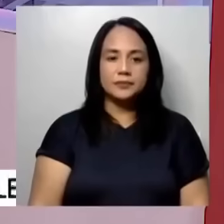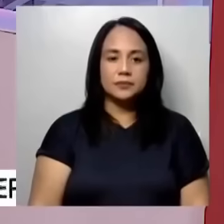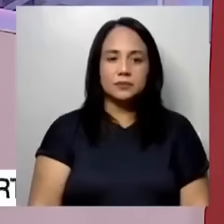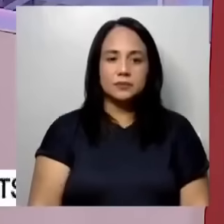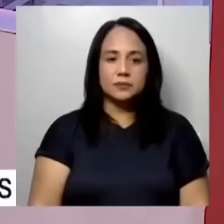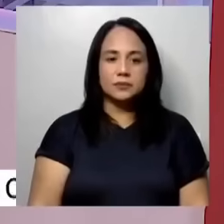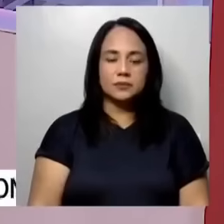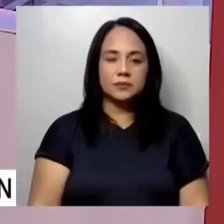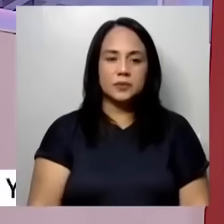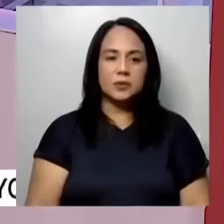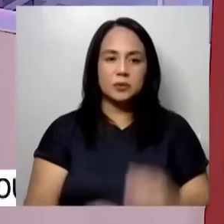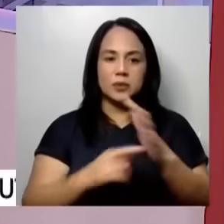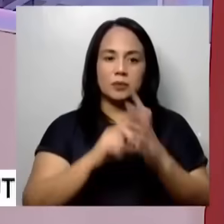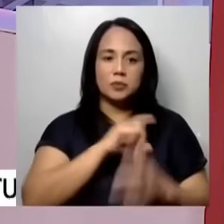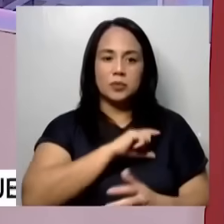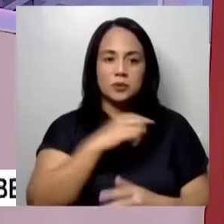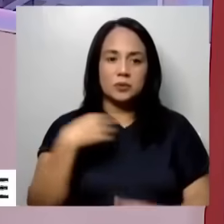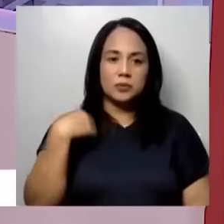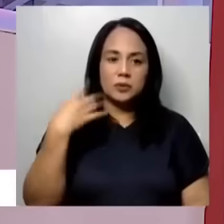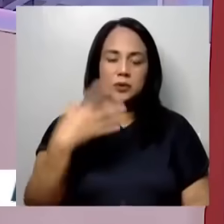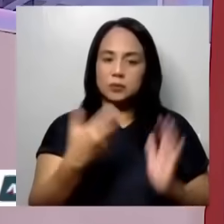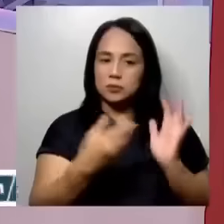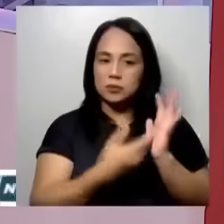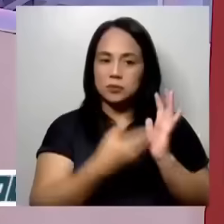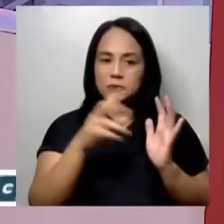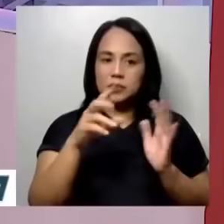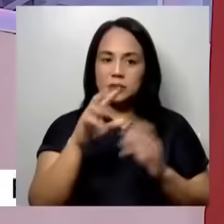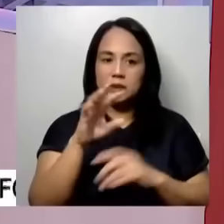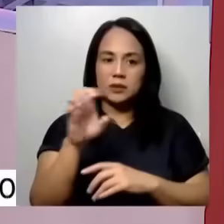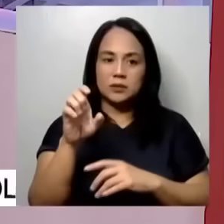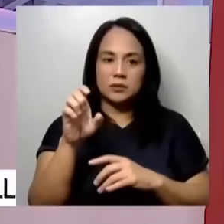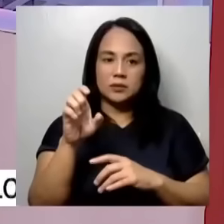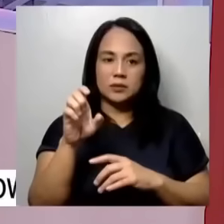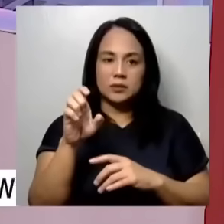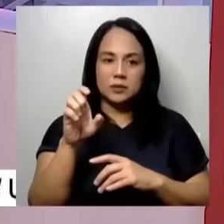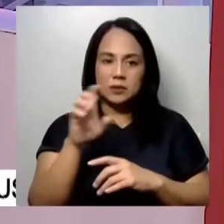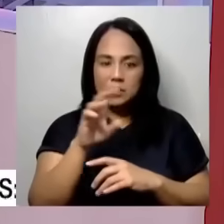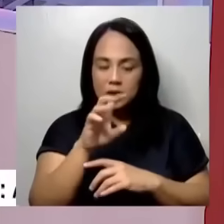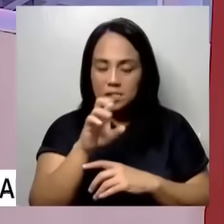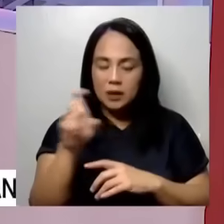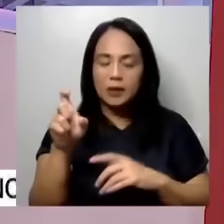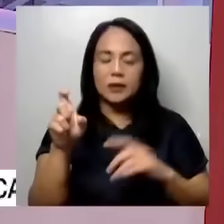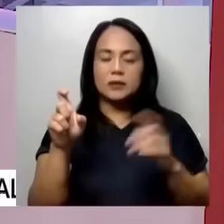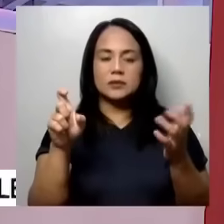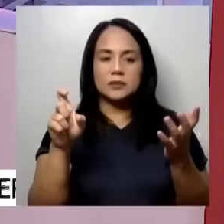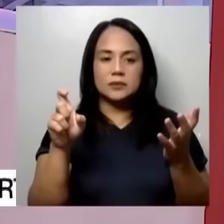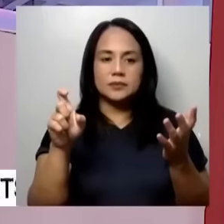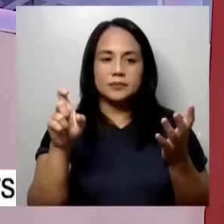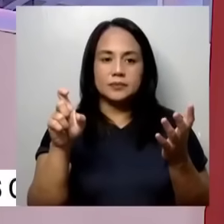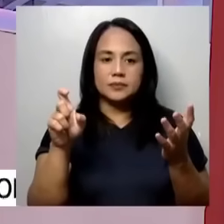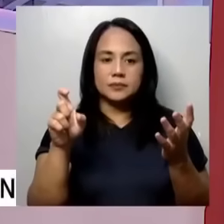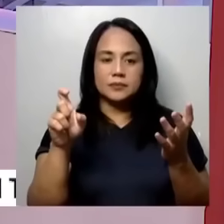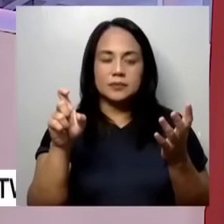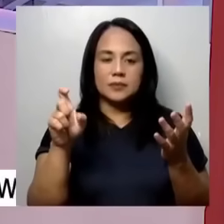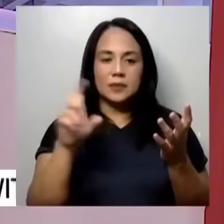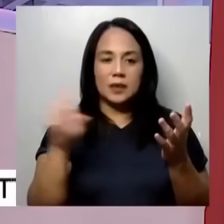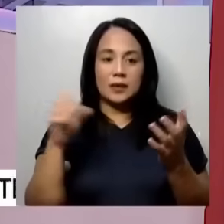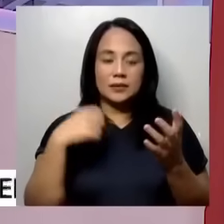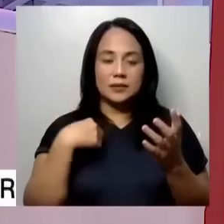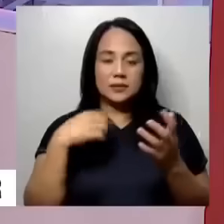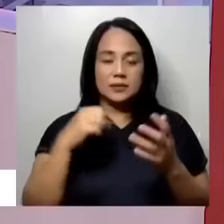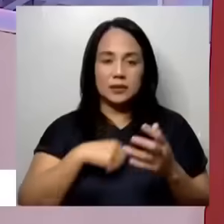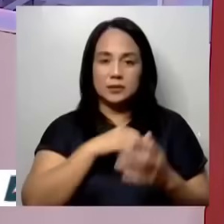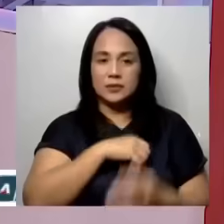A retired police official who testified against former Senator Laila de Lima in her drug case has retracted his statement. Our very own